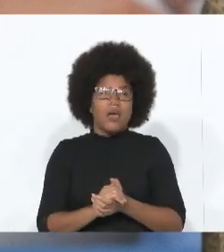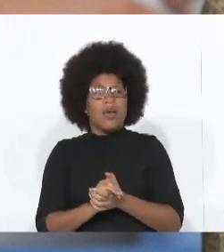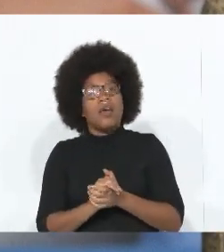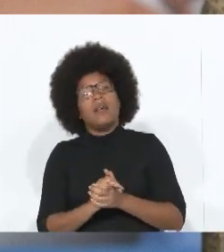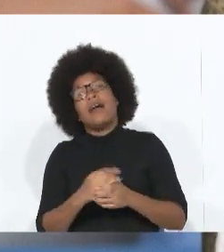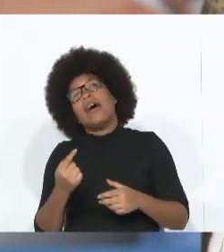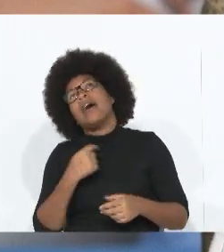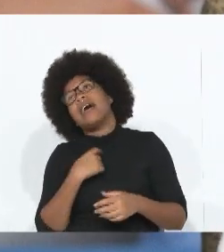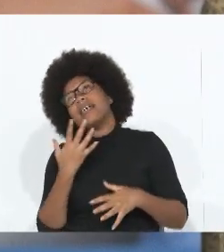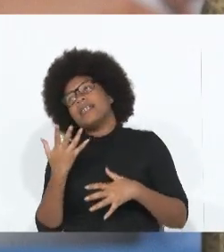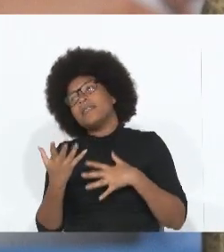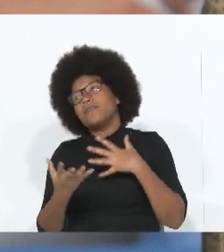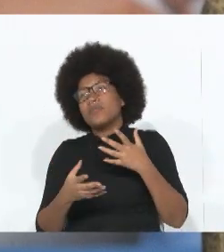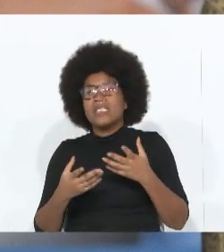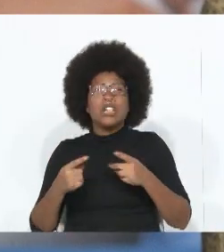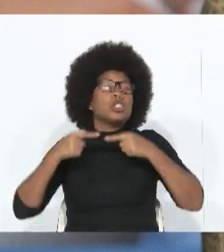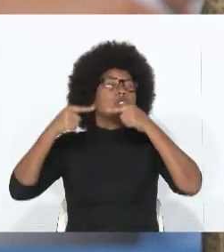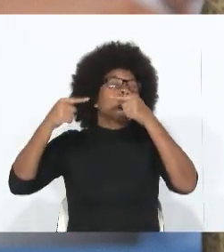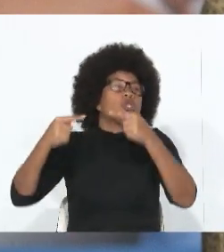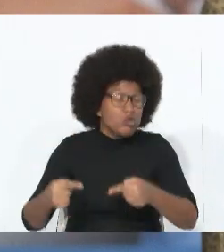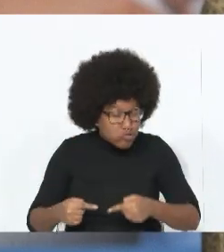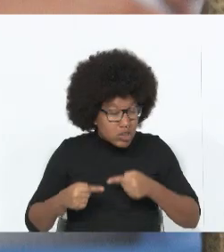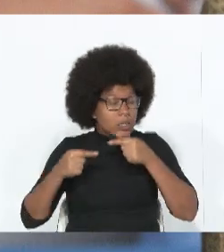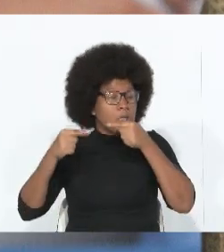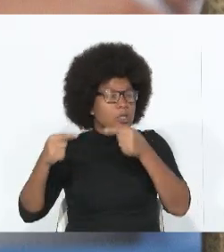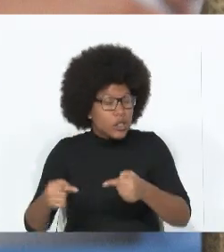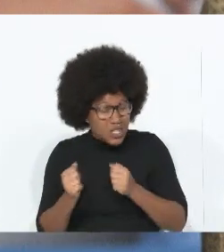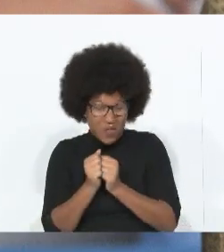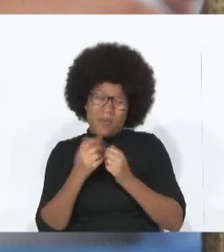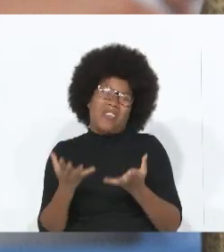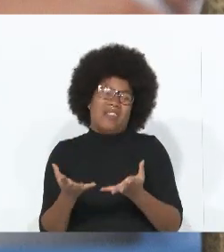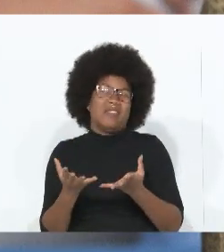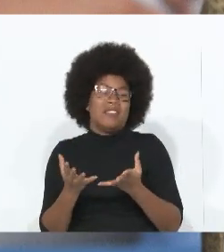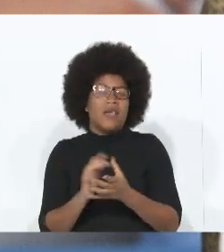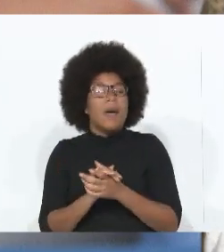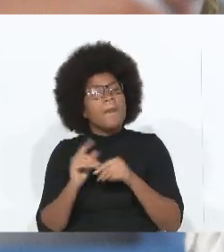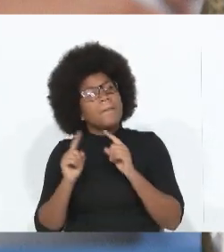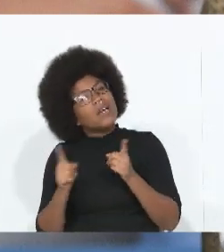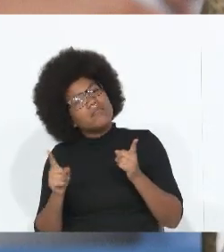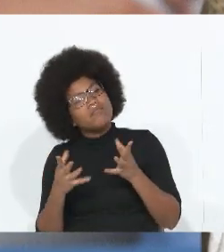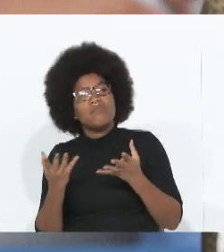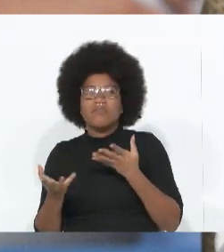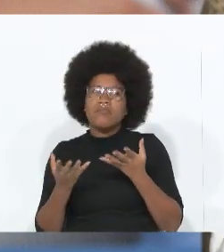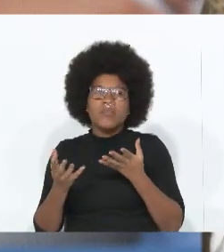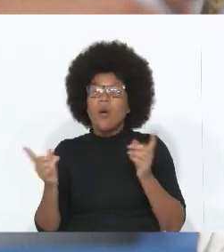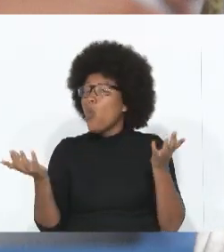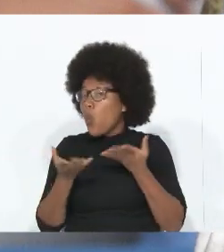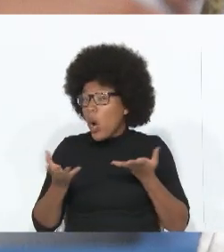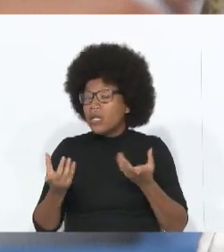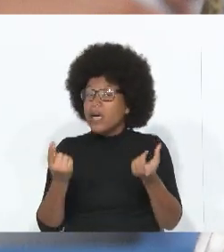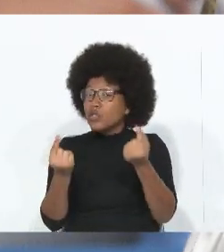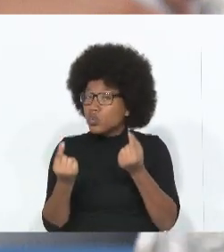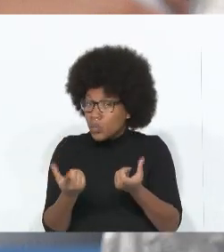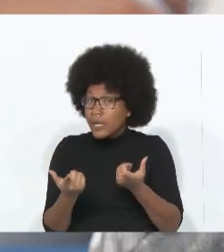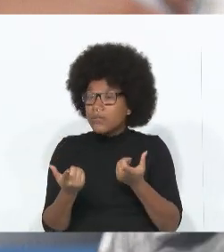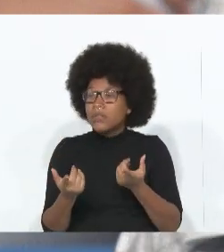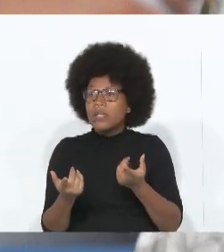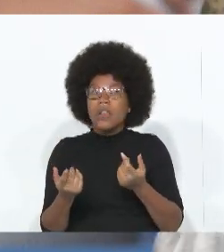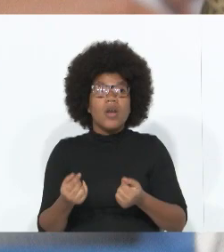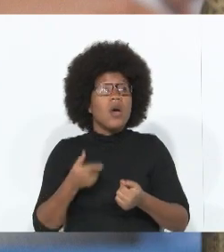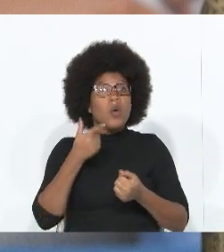I struggled with it in some way, Wendell, but what I ended up doing